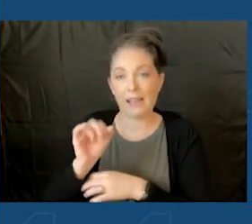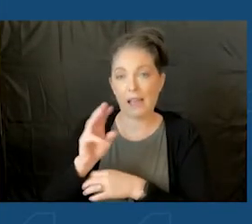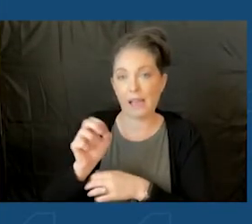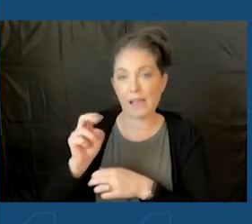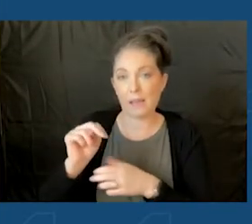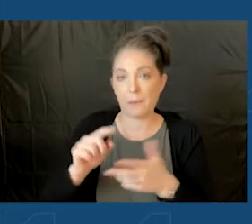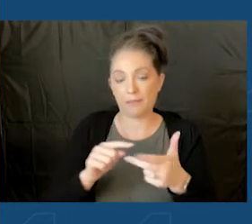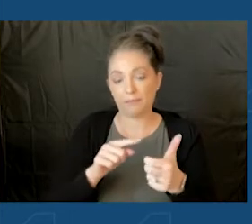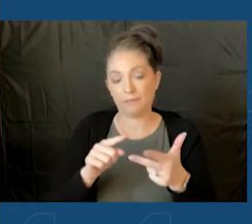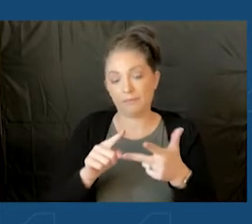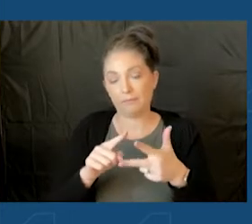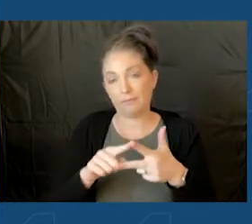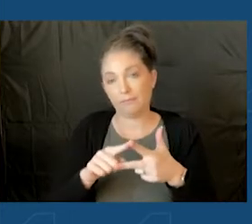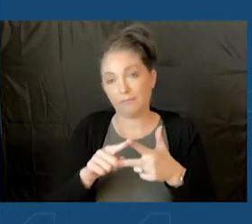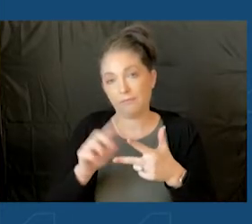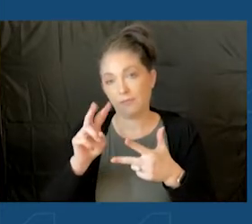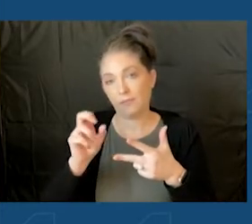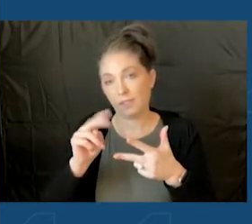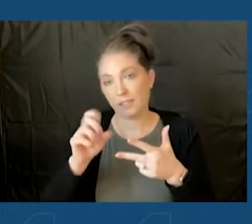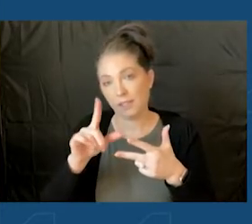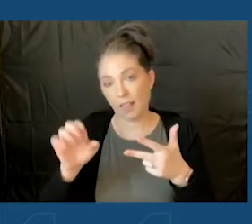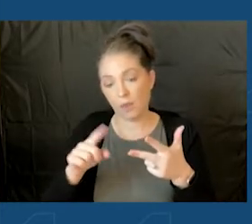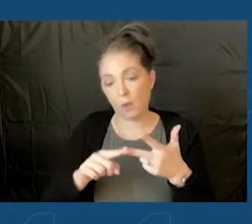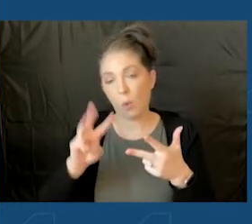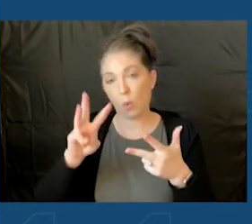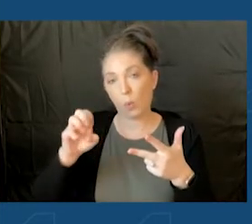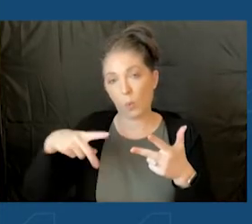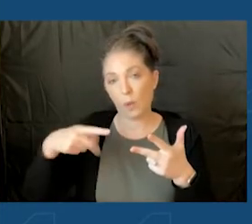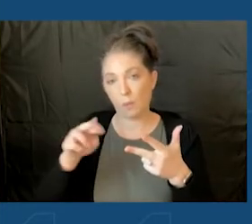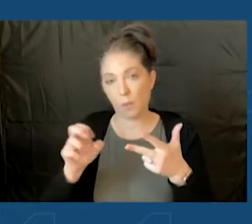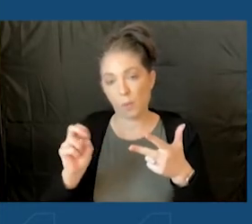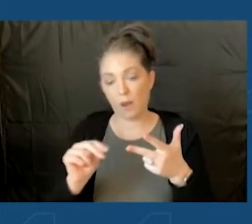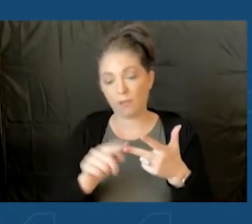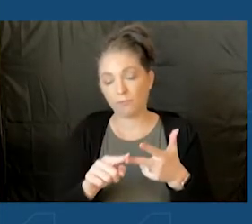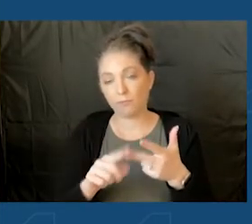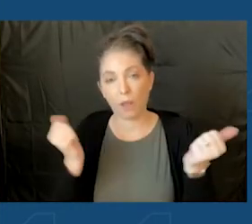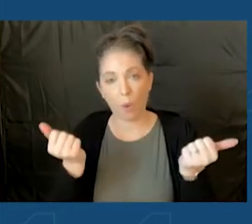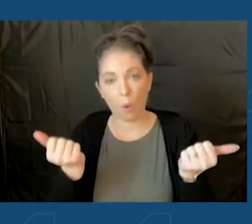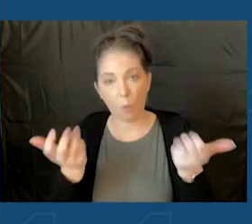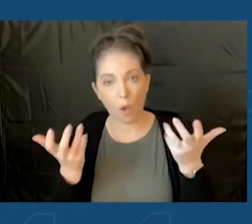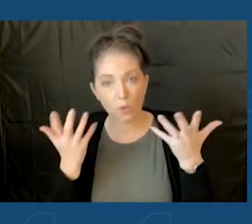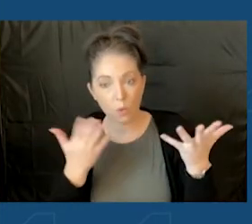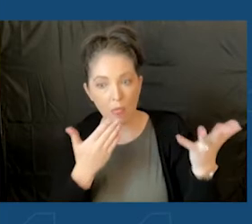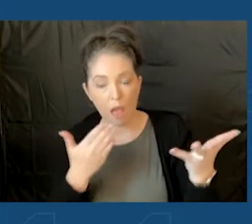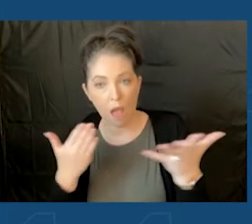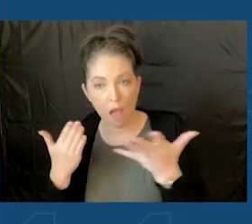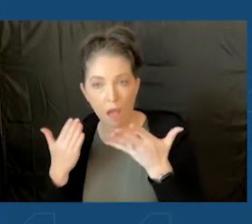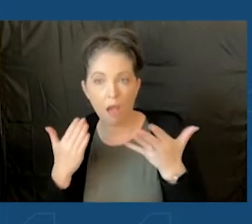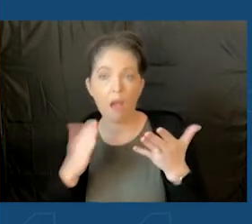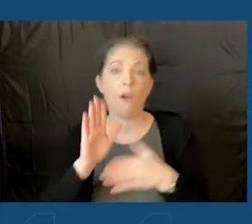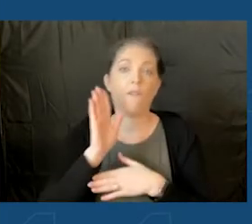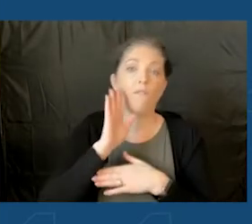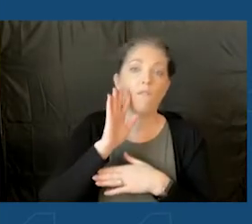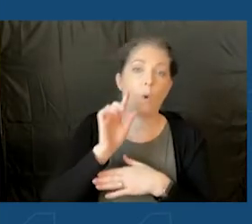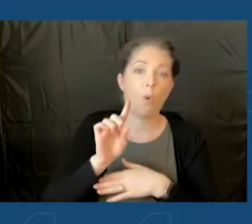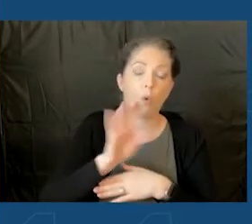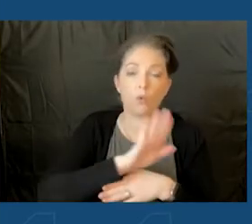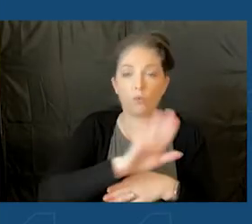Vanell, Assemblymember Weprin. I want to thank all of you for the work that you have done in advancing this